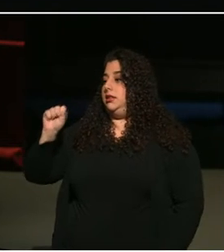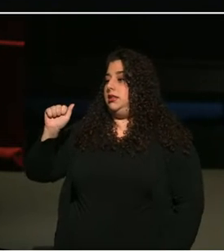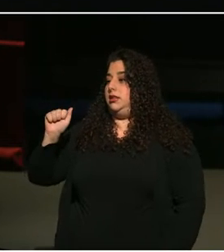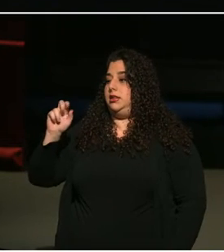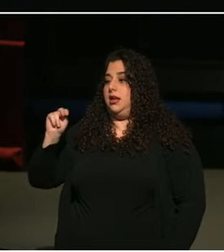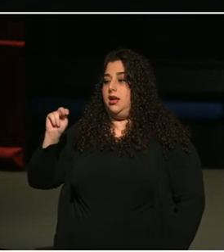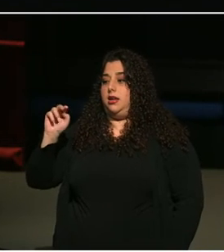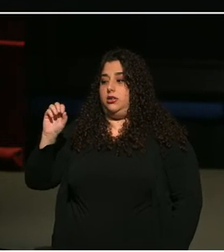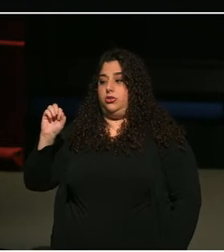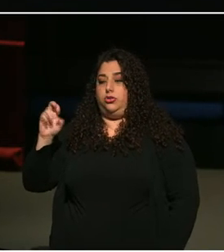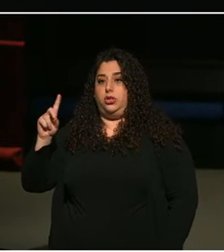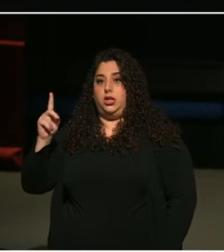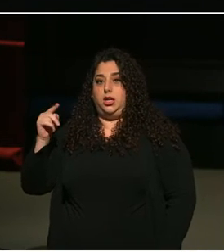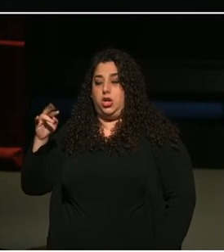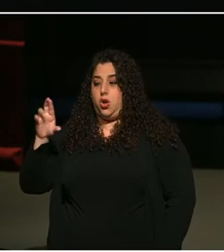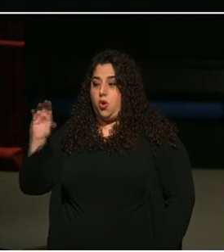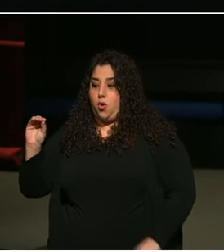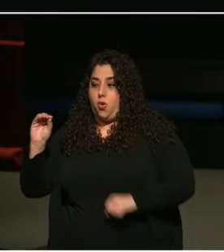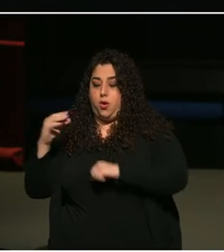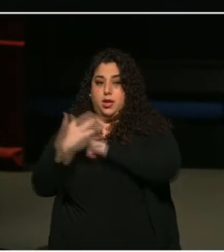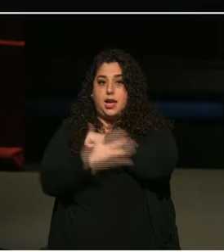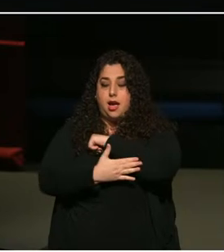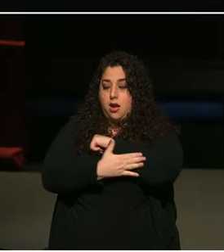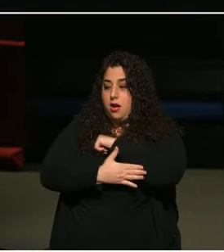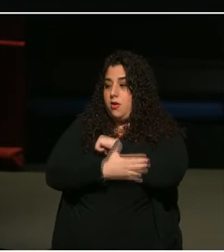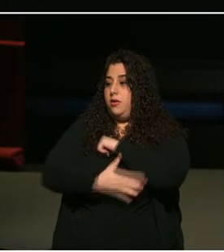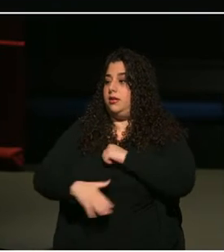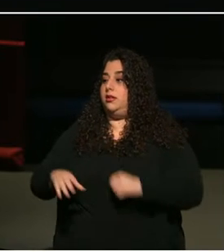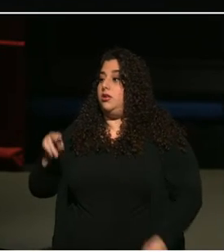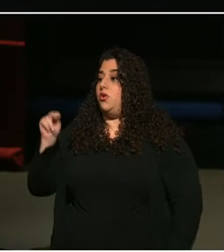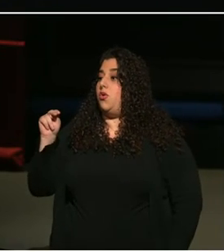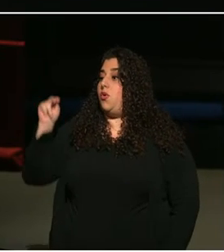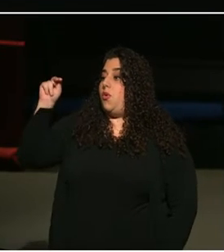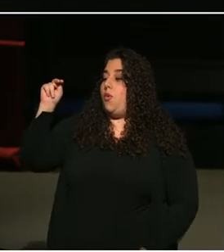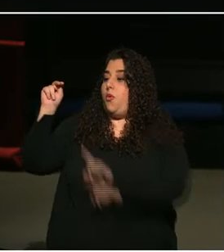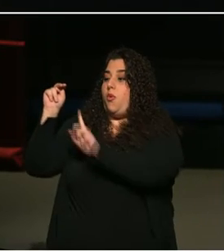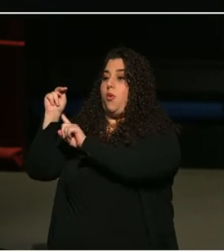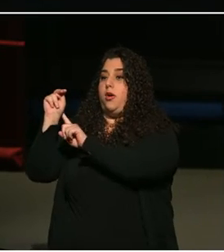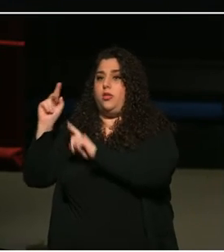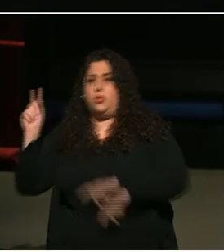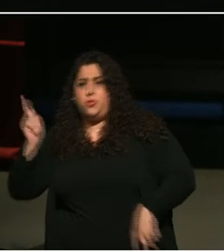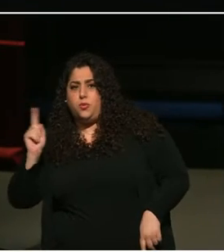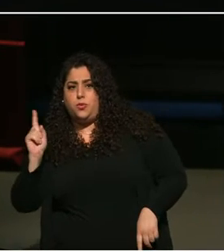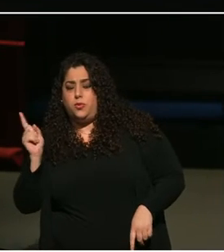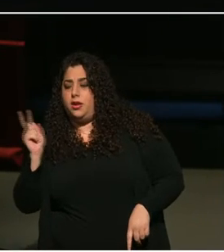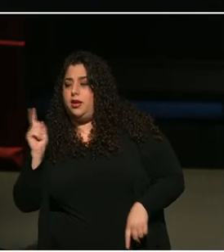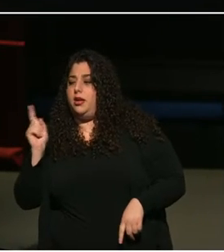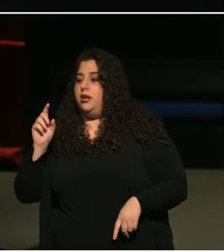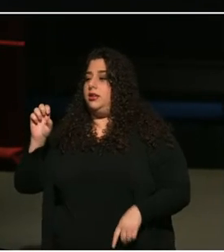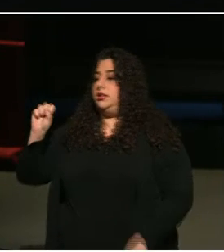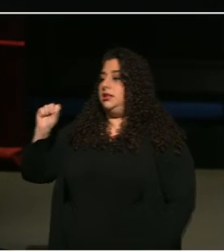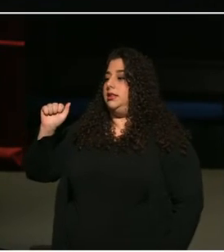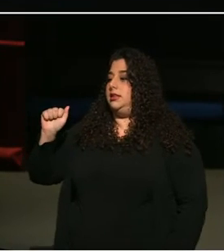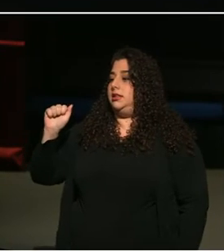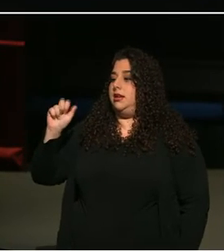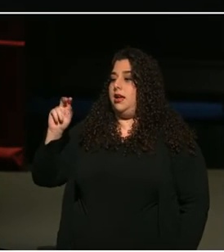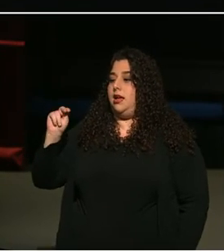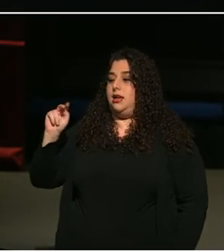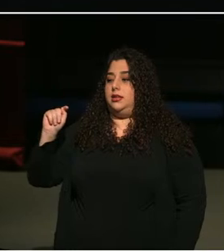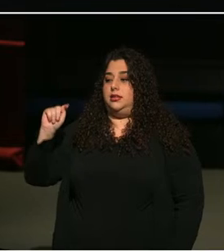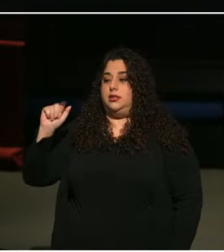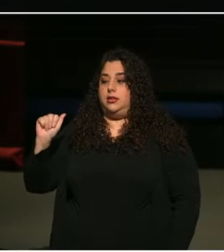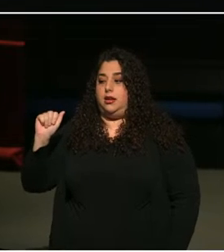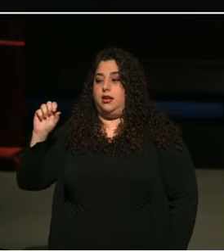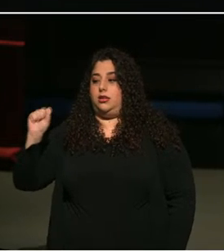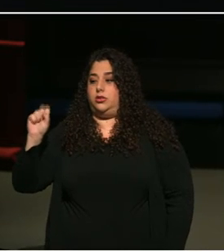well documented. In the north, we are bordered by what we call the Santa Susana Mountains. The